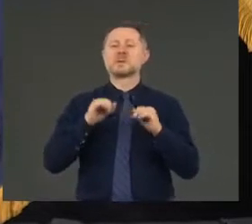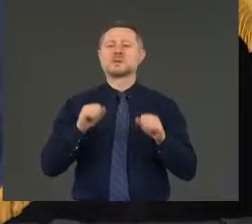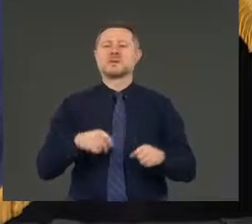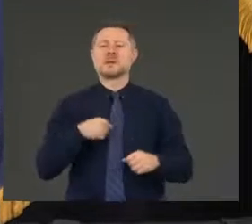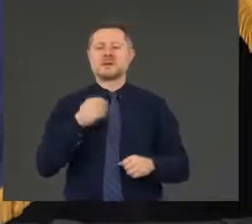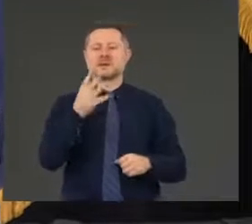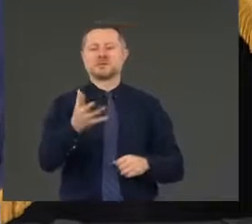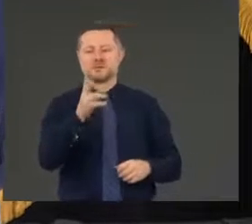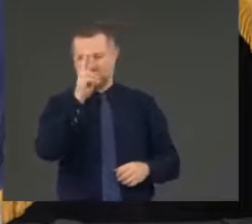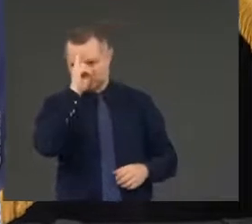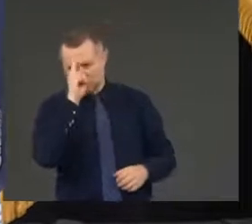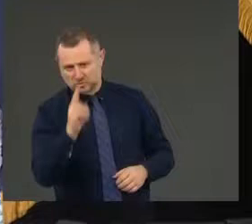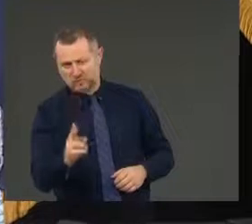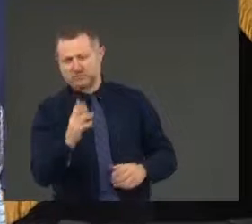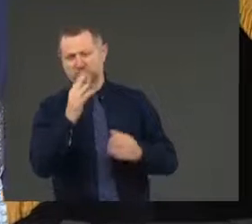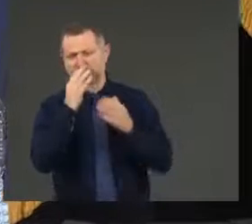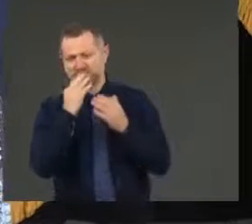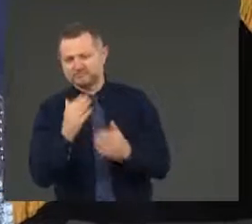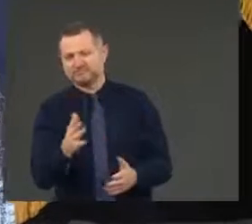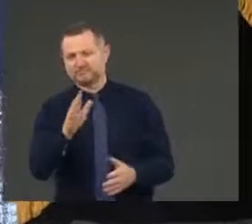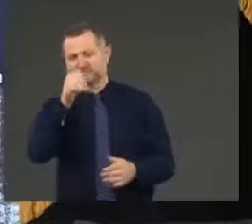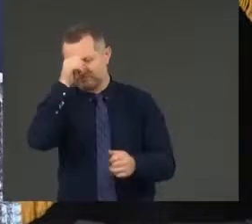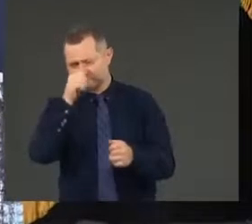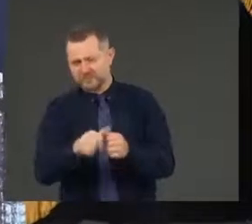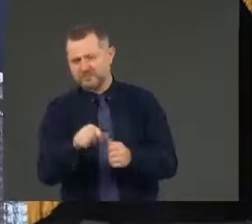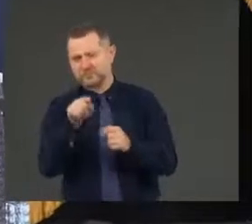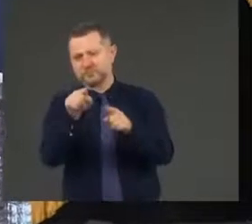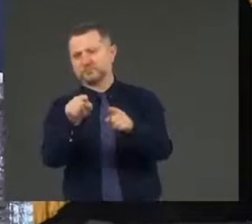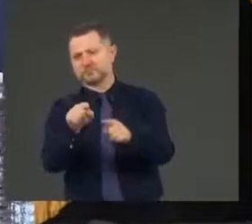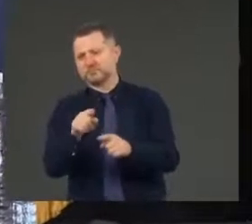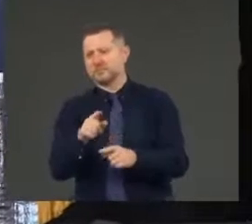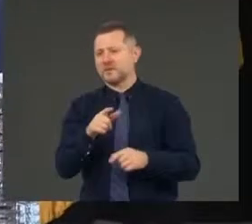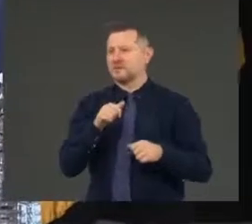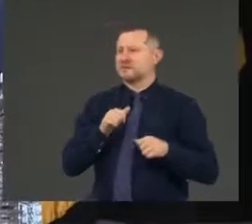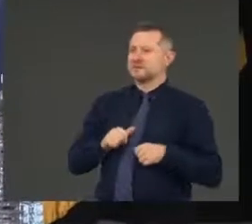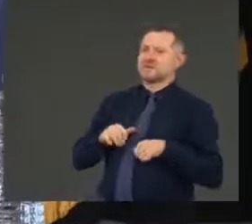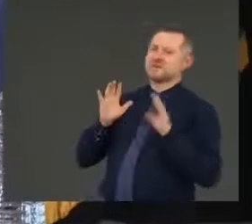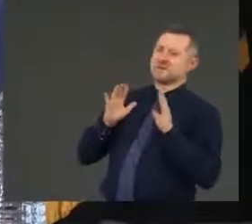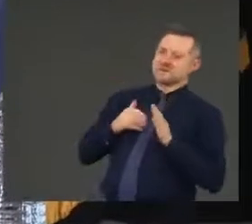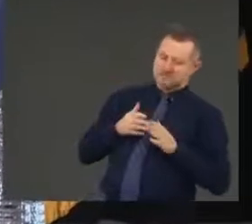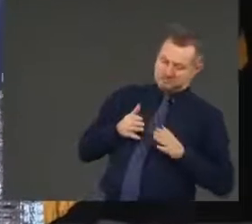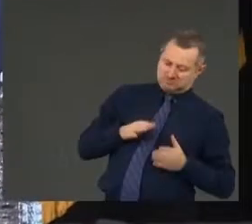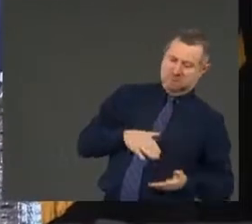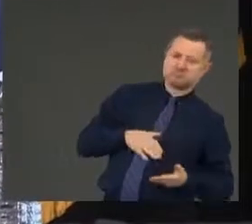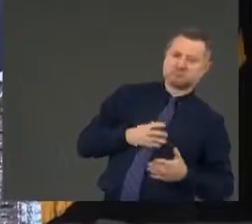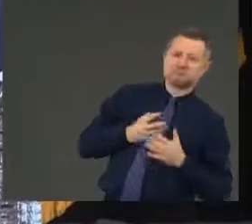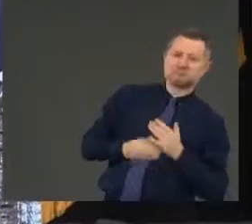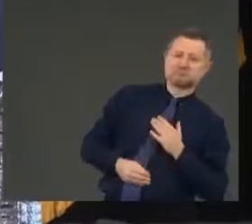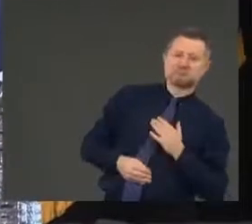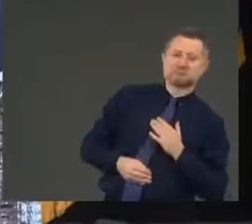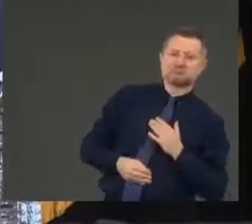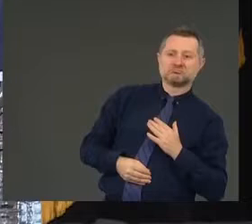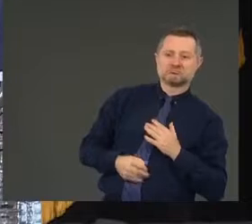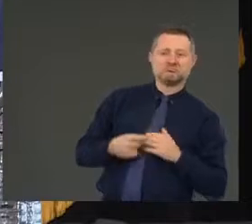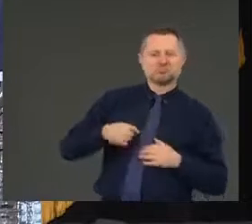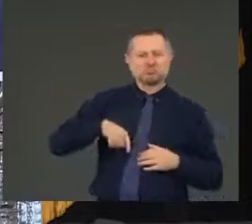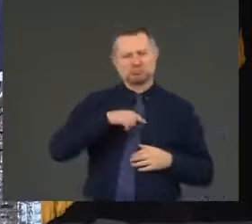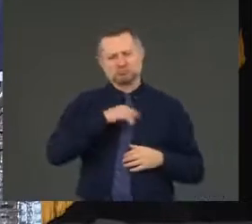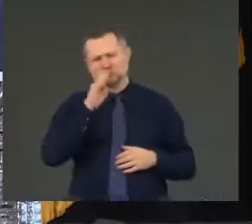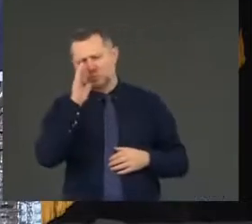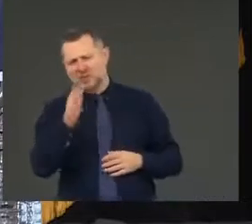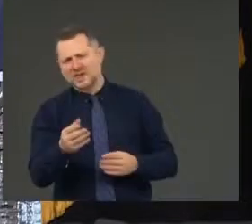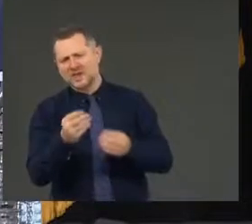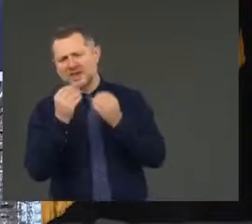we remember you. You gave your lives for us. We will be there to support your